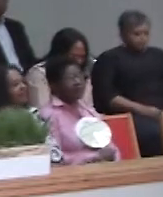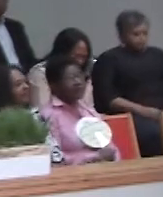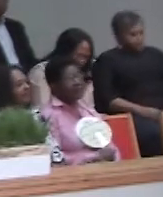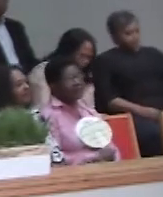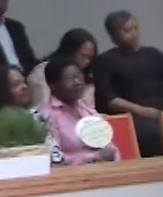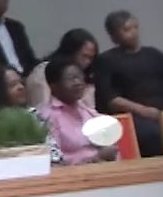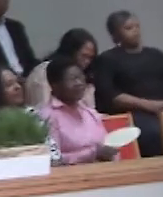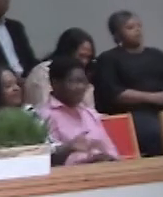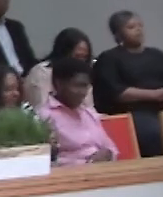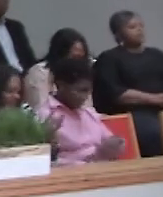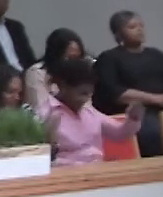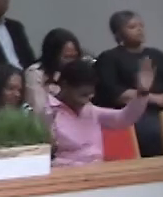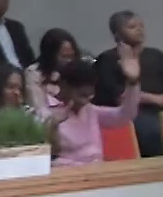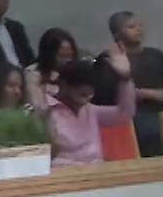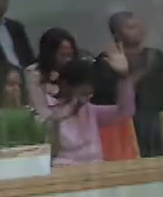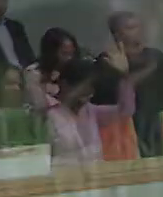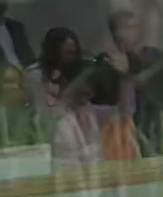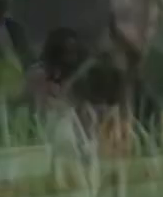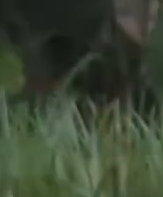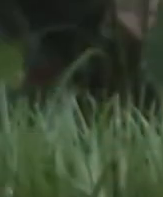wouldn't it something just to know him?